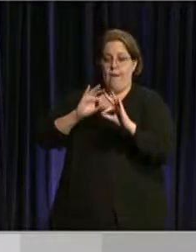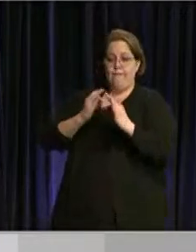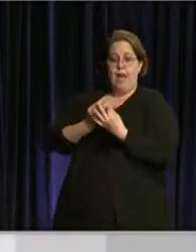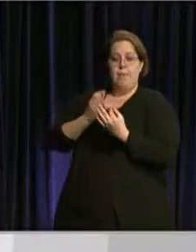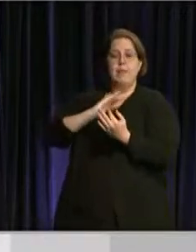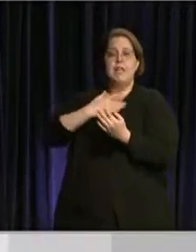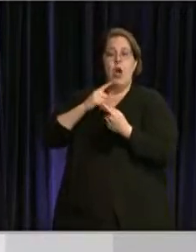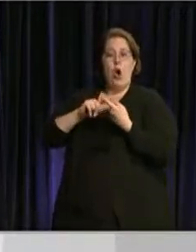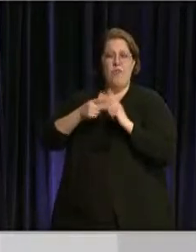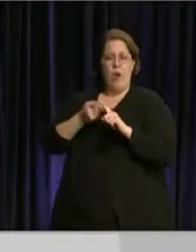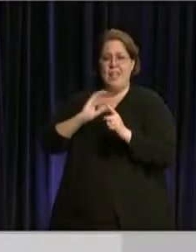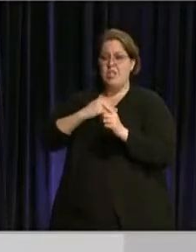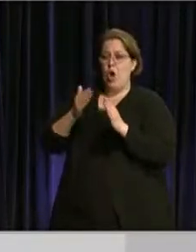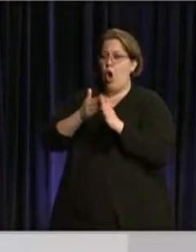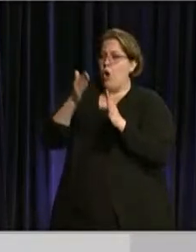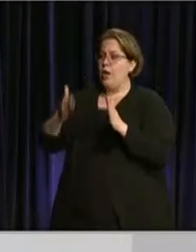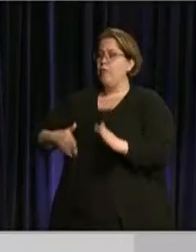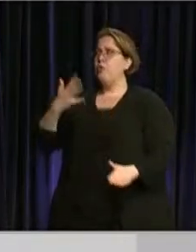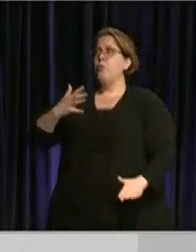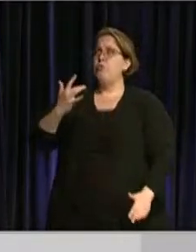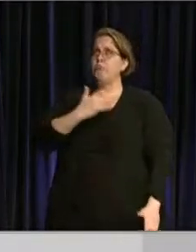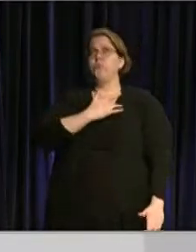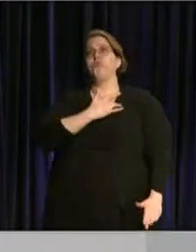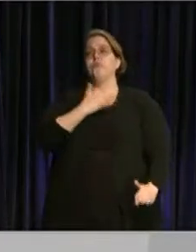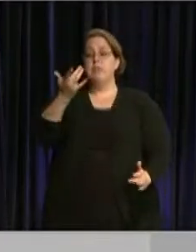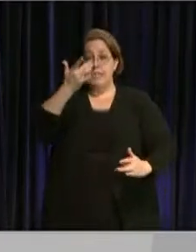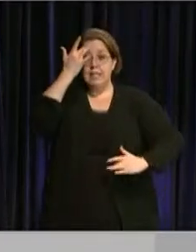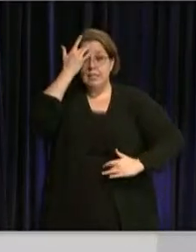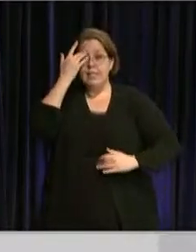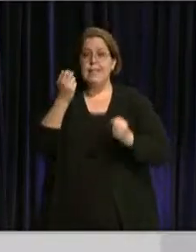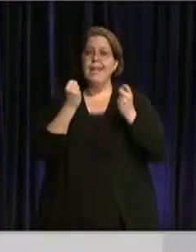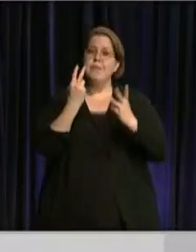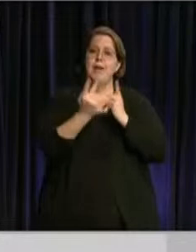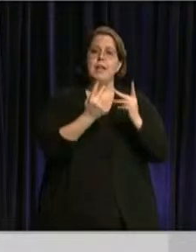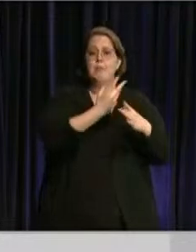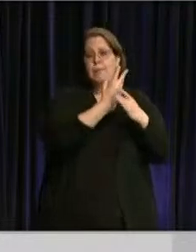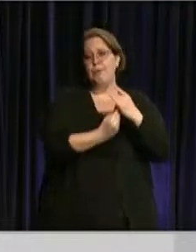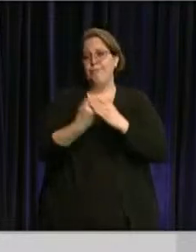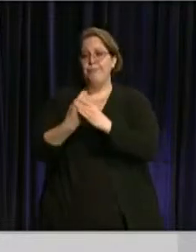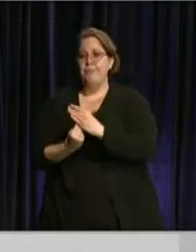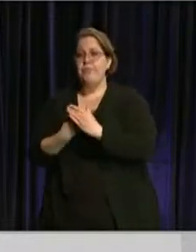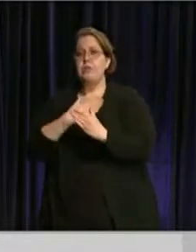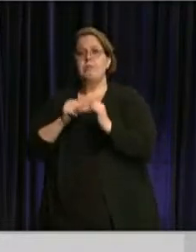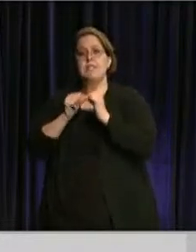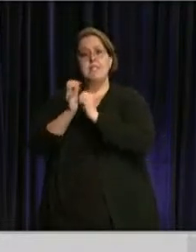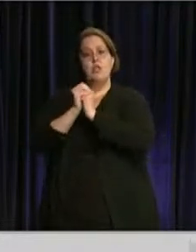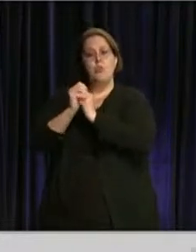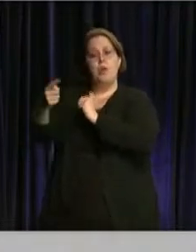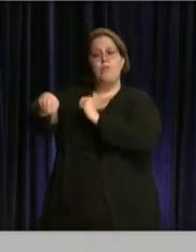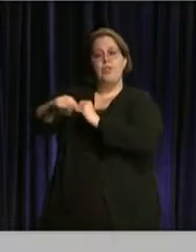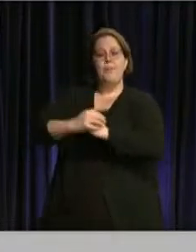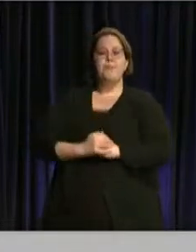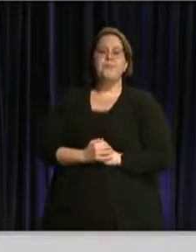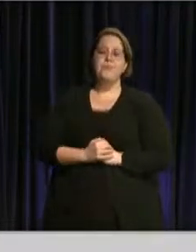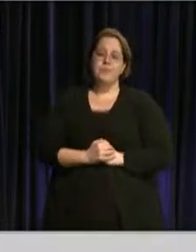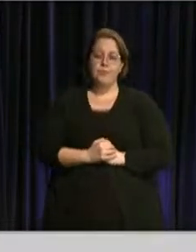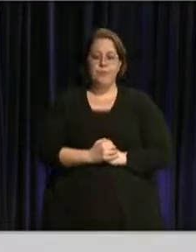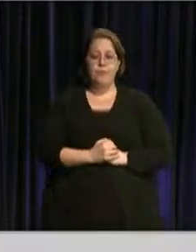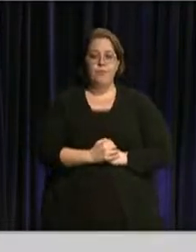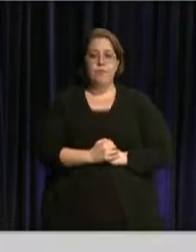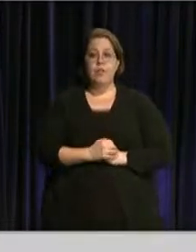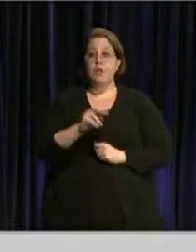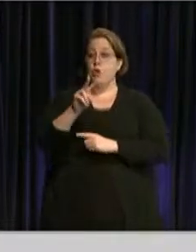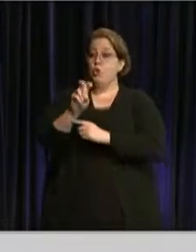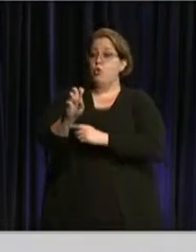friends and neighbors have been reeling from this disease and have lost many of our loved ones, so please continue to keep them in your prayers this evening. There